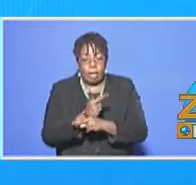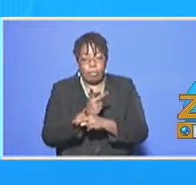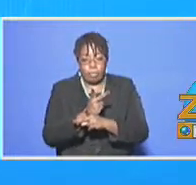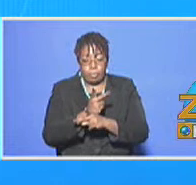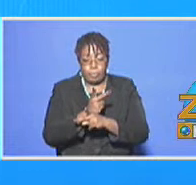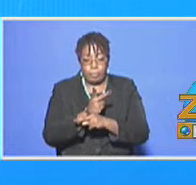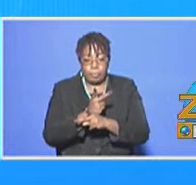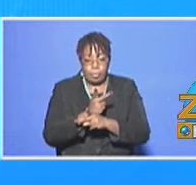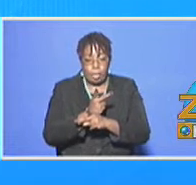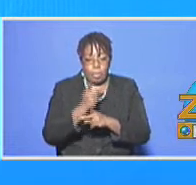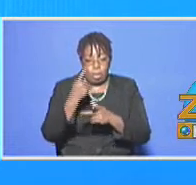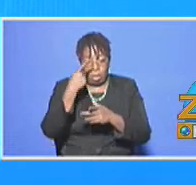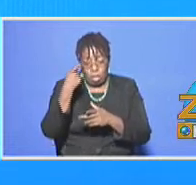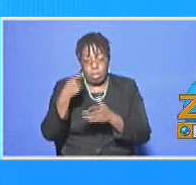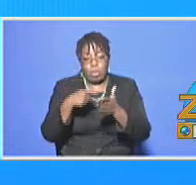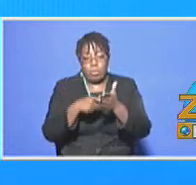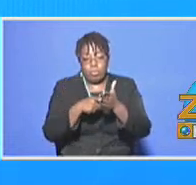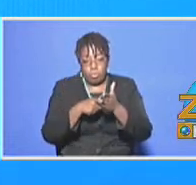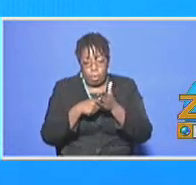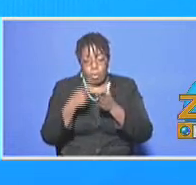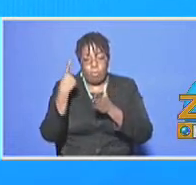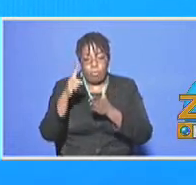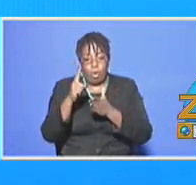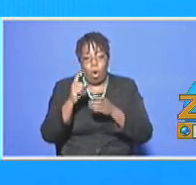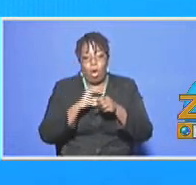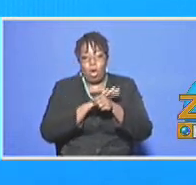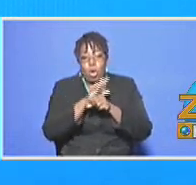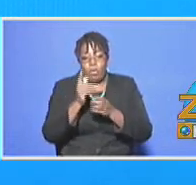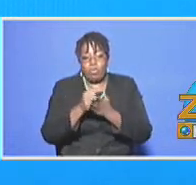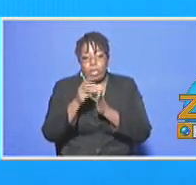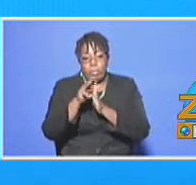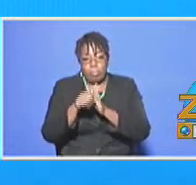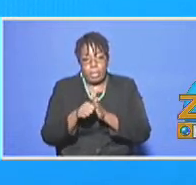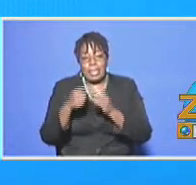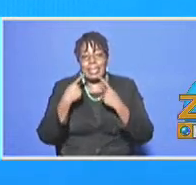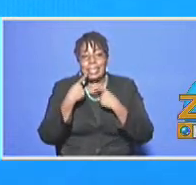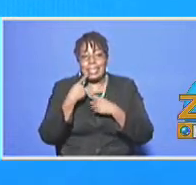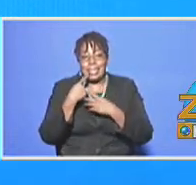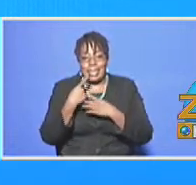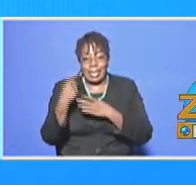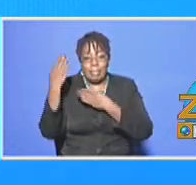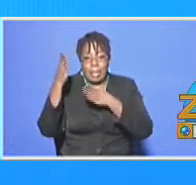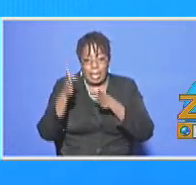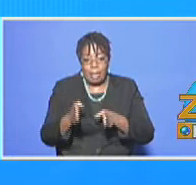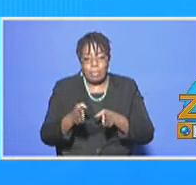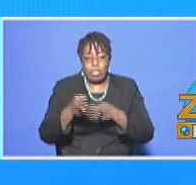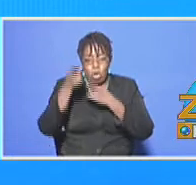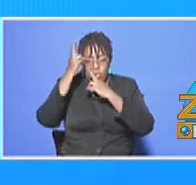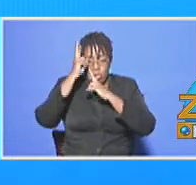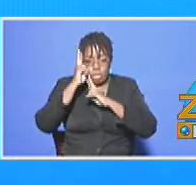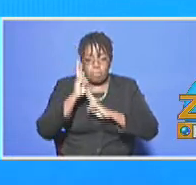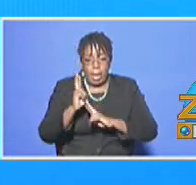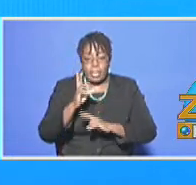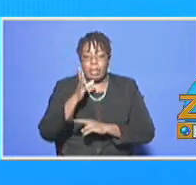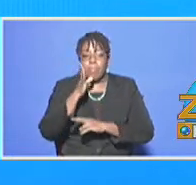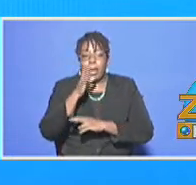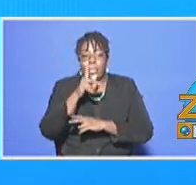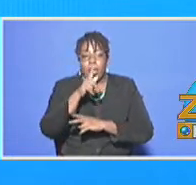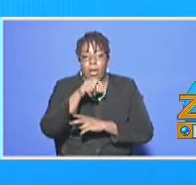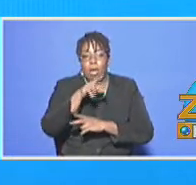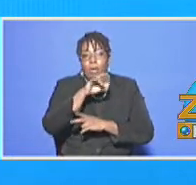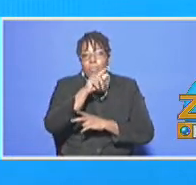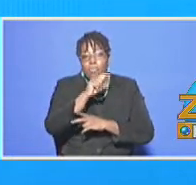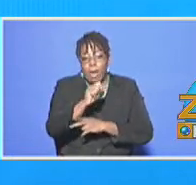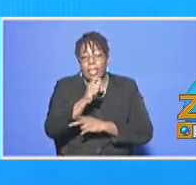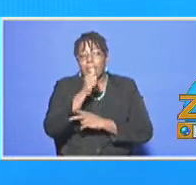sensitivity required for COVID treatment. He called on Bahamians to respect Mother Pratt's privacy and to pray for her